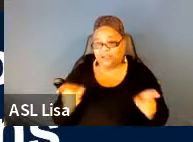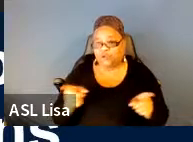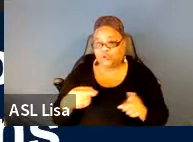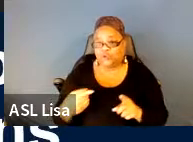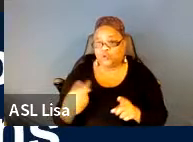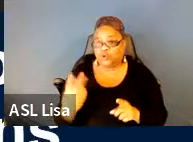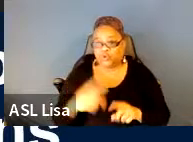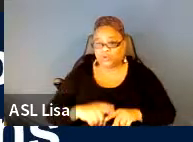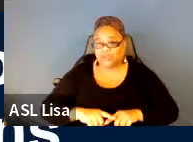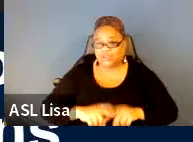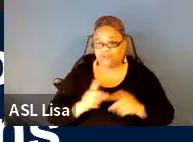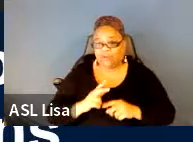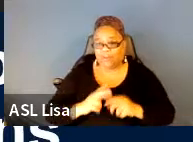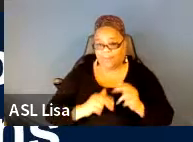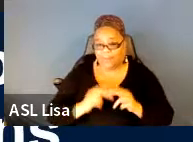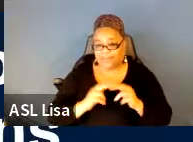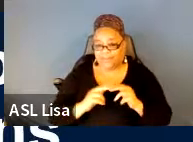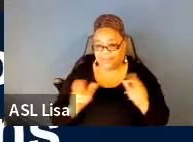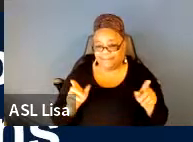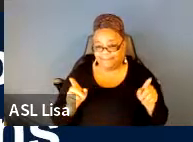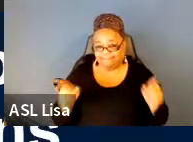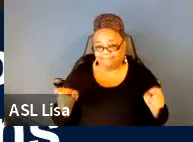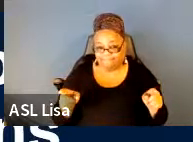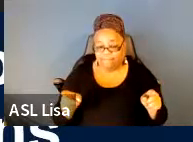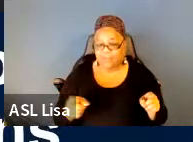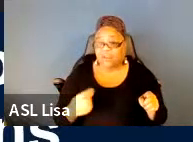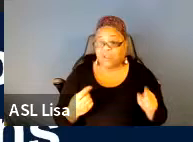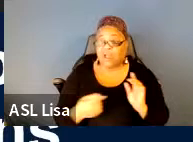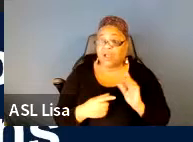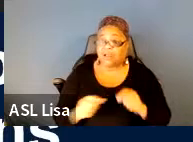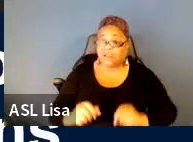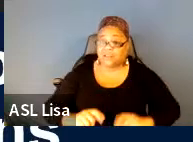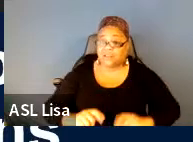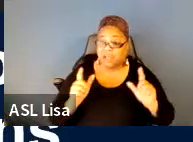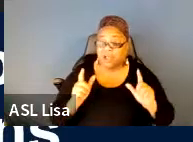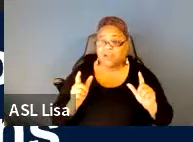entrances. The sign directs individuals to the right side